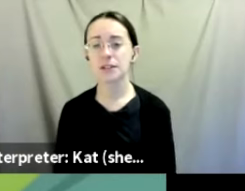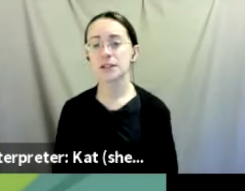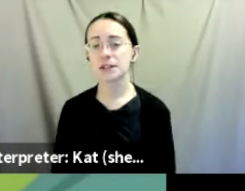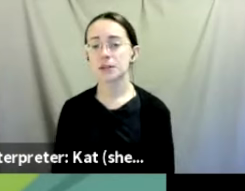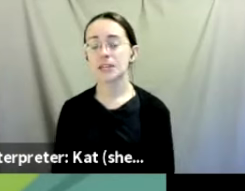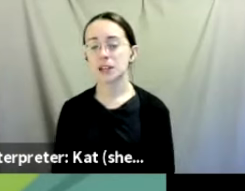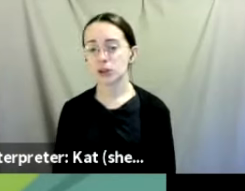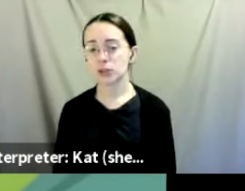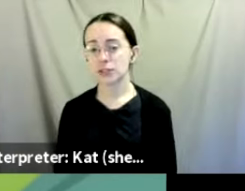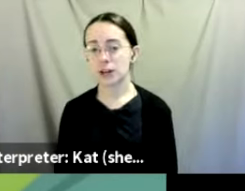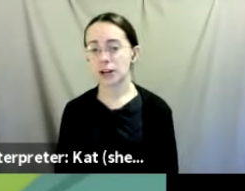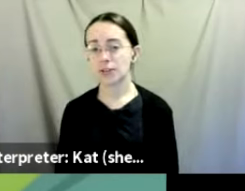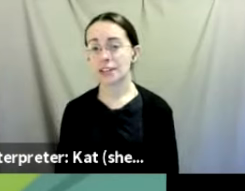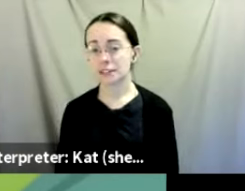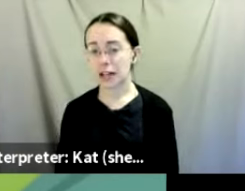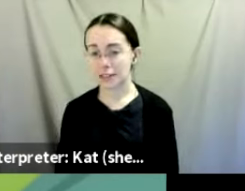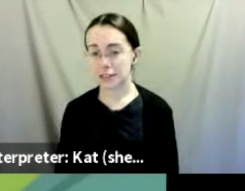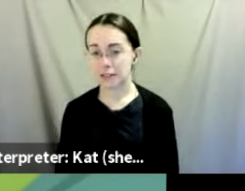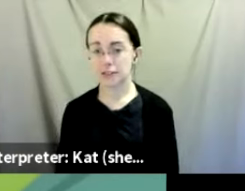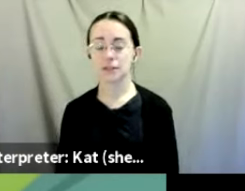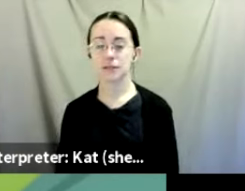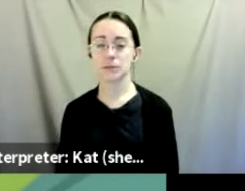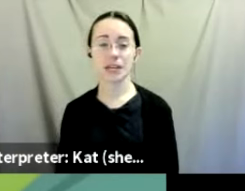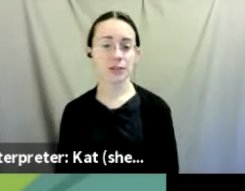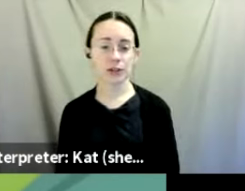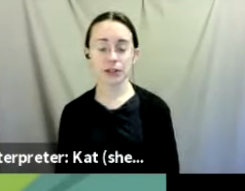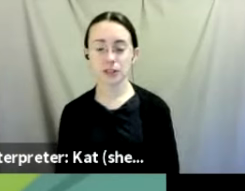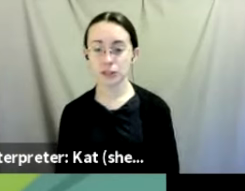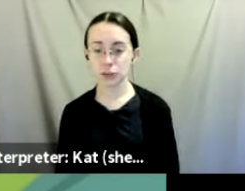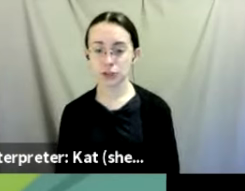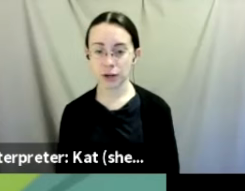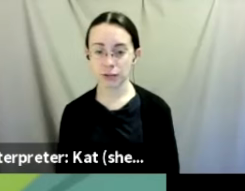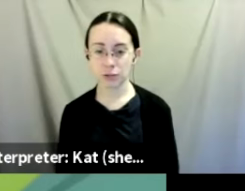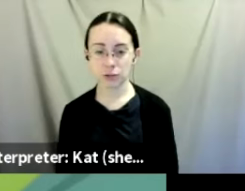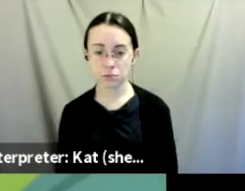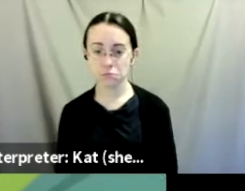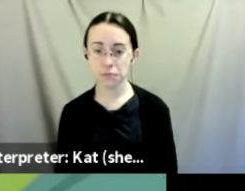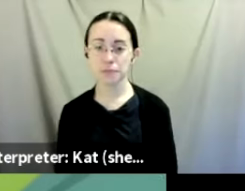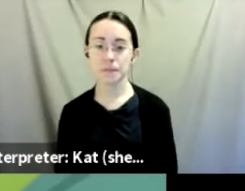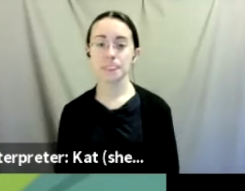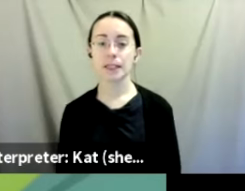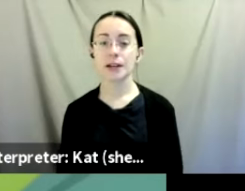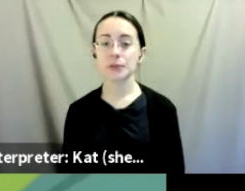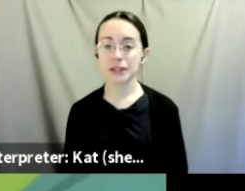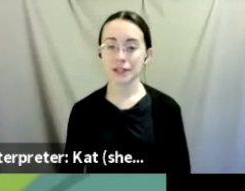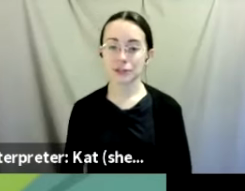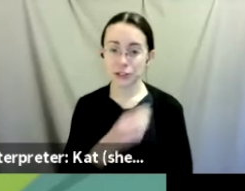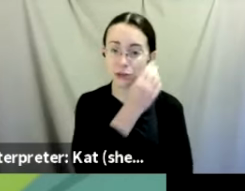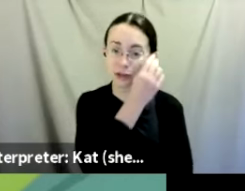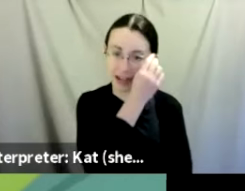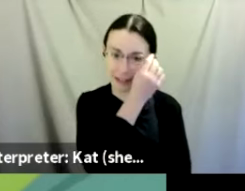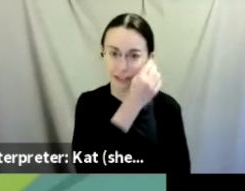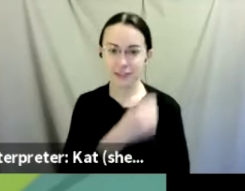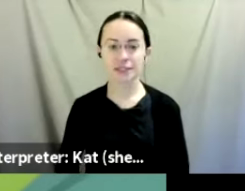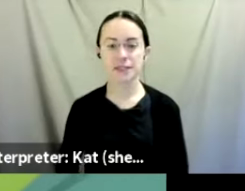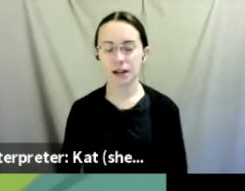activities, be inclusive of ASL access, make everything as visual as possible. And really,